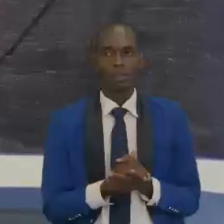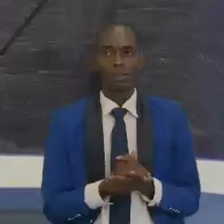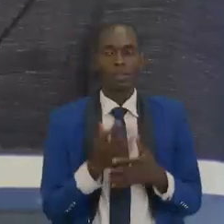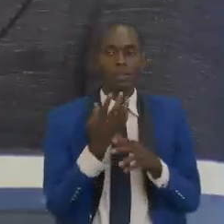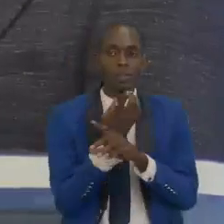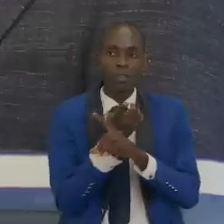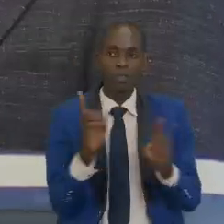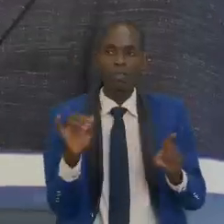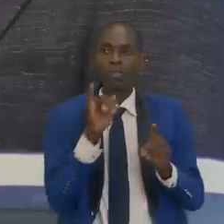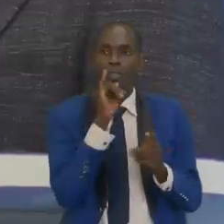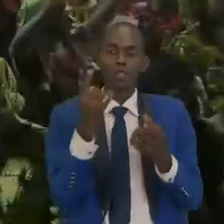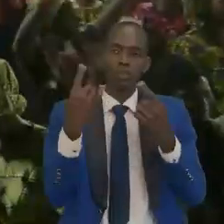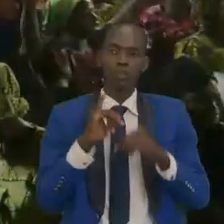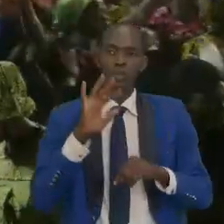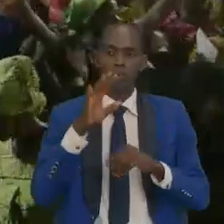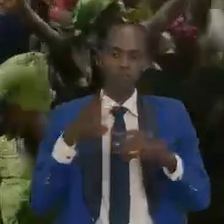Deliverance is coming your way.